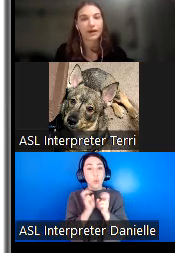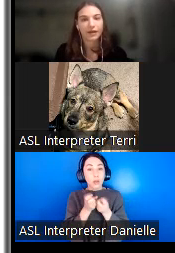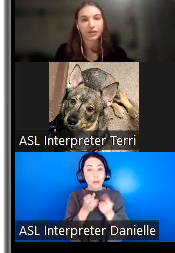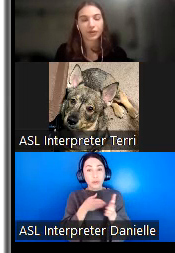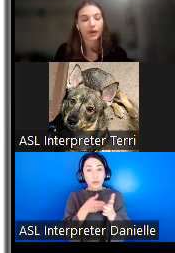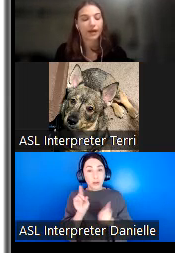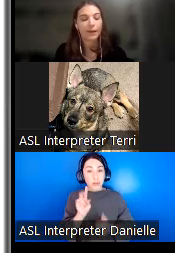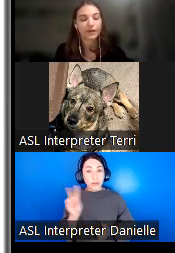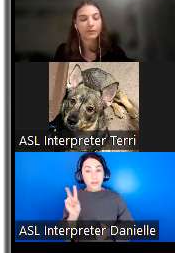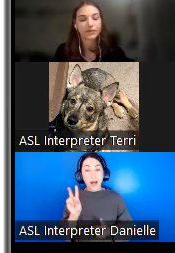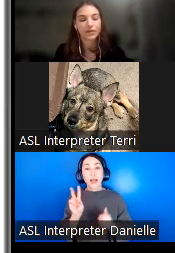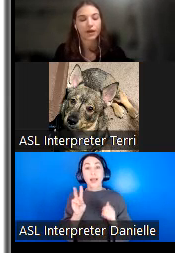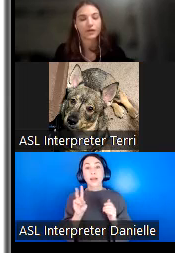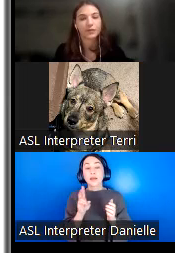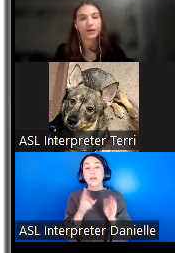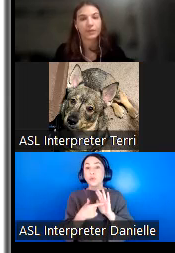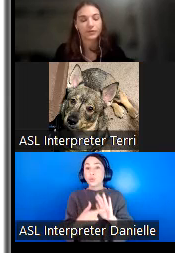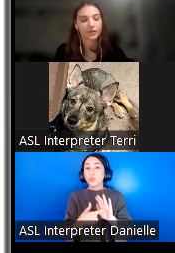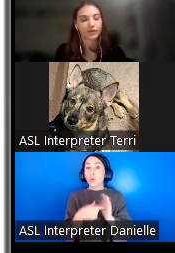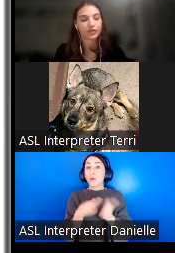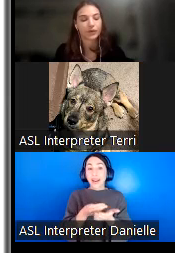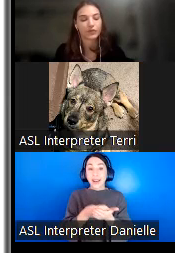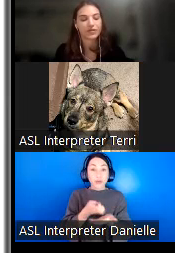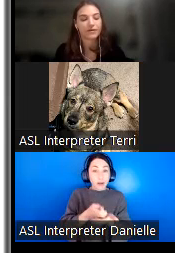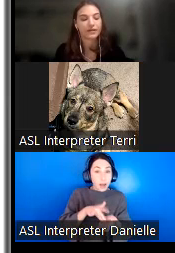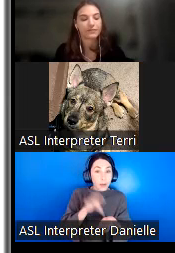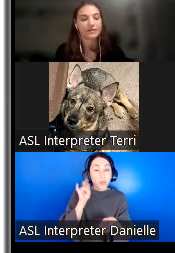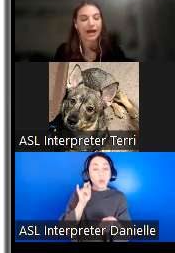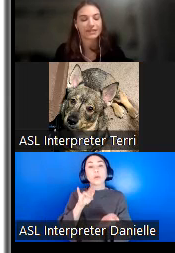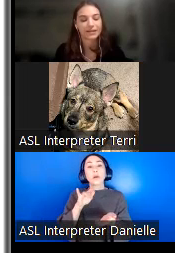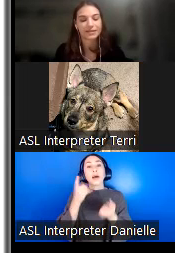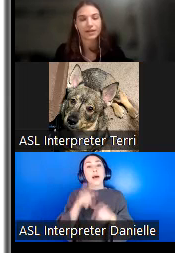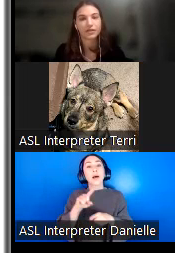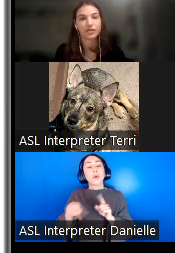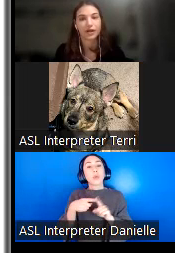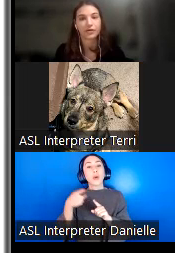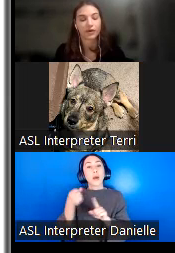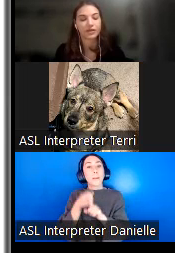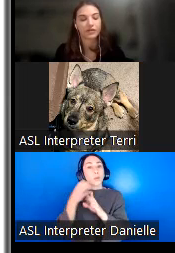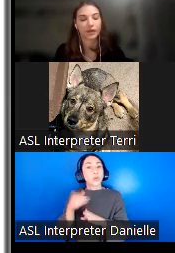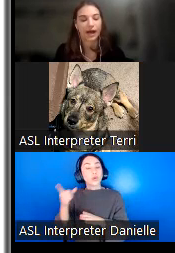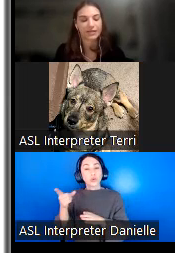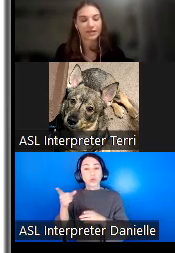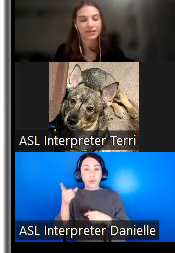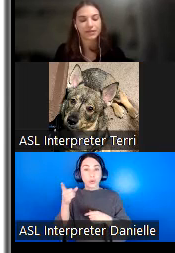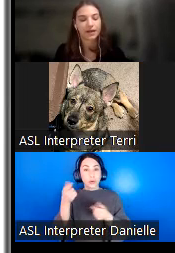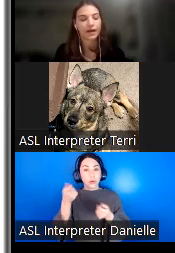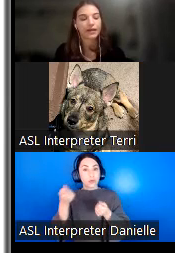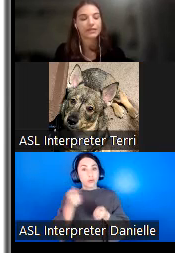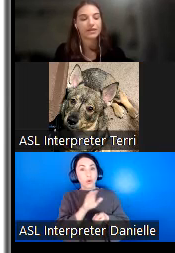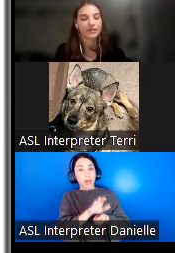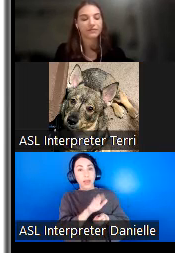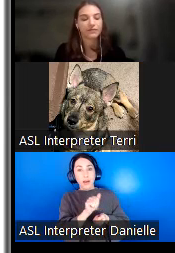Violence, financial or economic abuse occurs when an abuser controls their victim's access to shared or individual